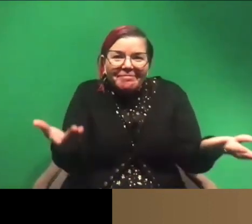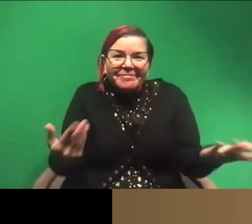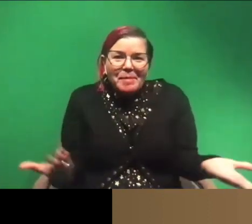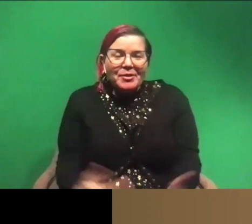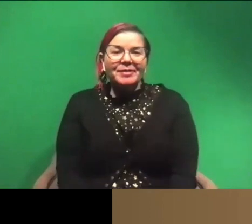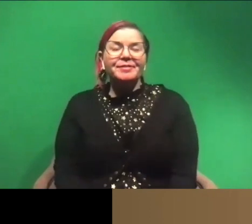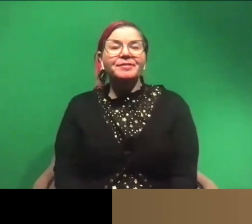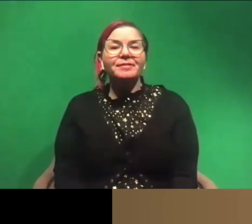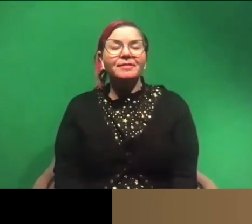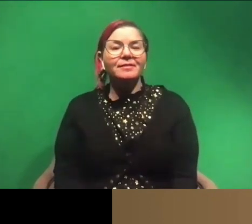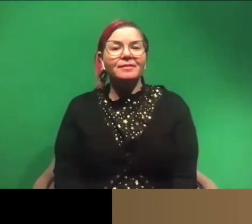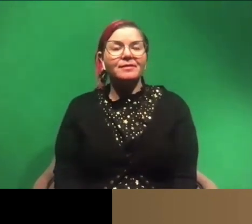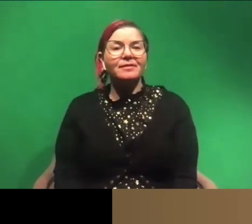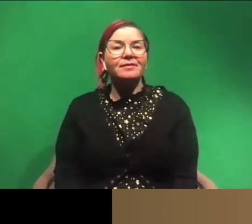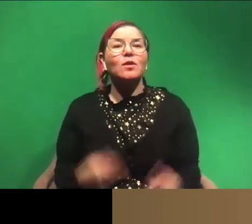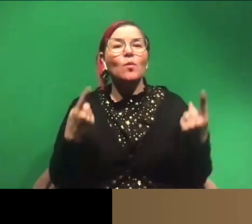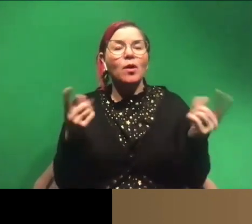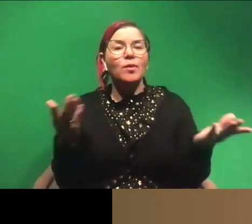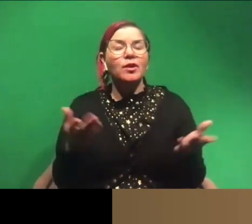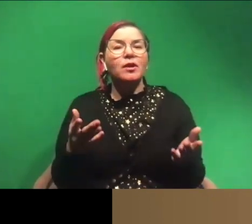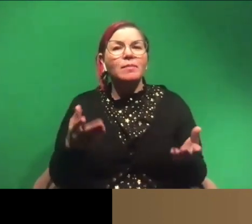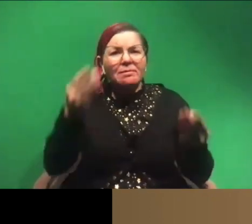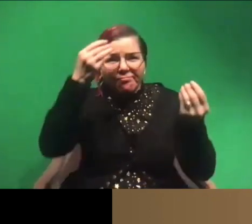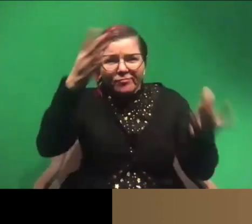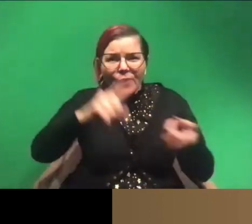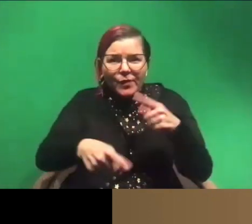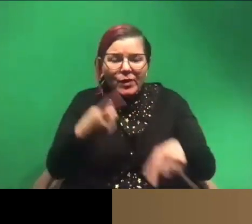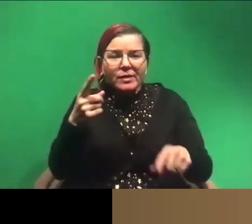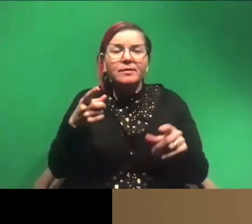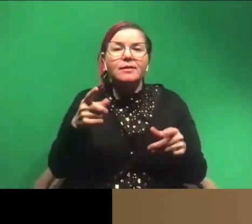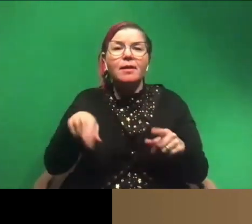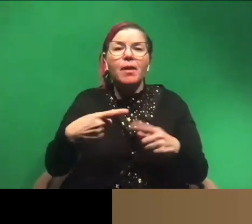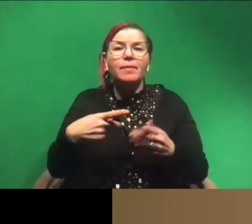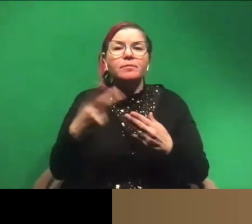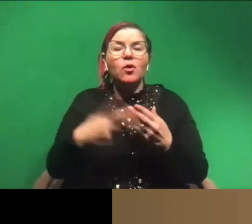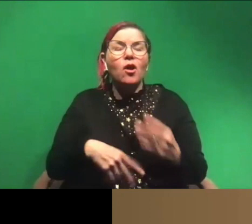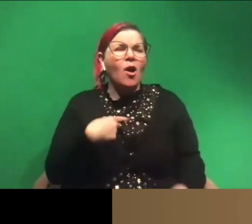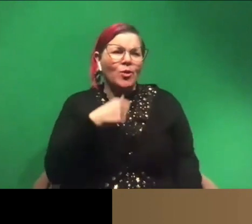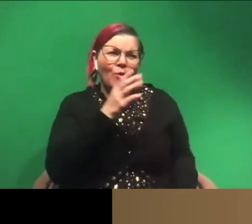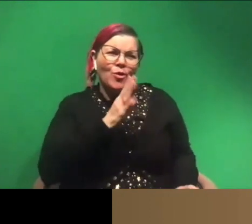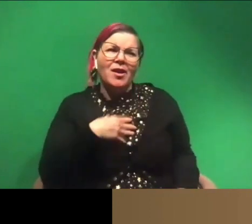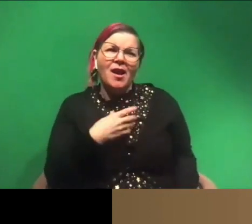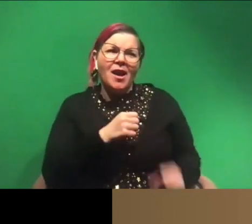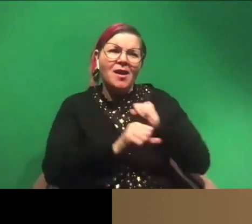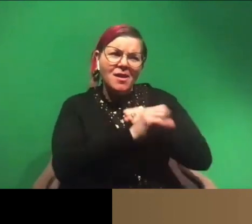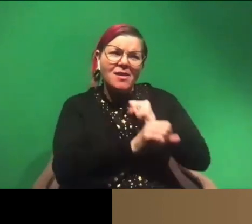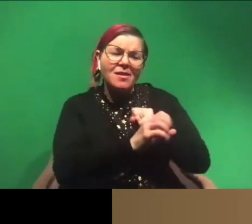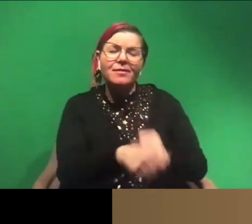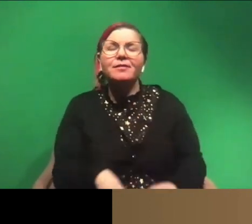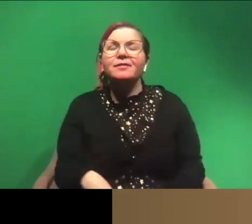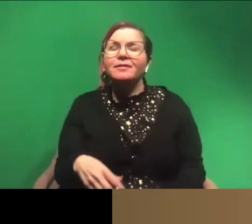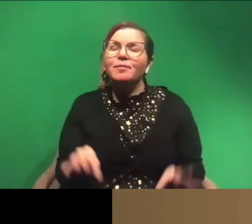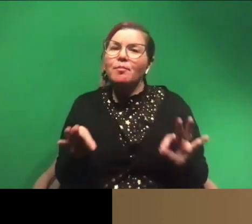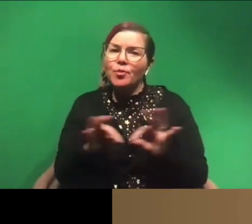Yeah. Okay, and while we're at it, please tell all of your friends about this program because oh, don't worry. On word of mouth. So audience, you